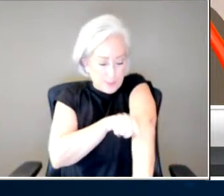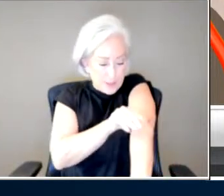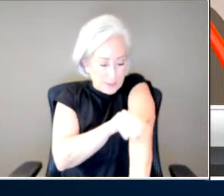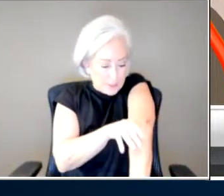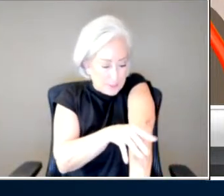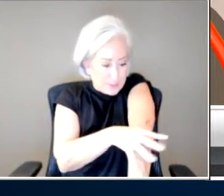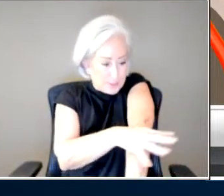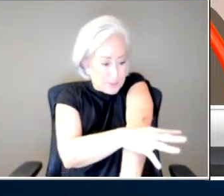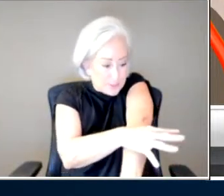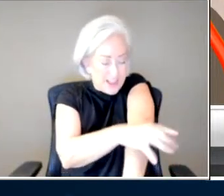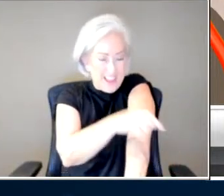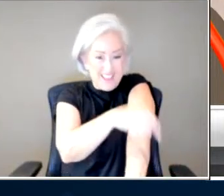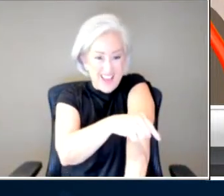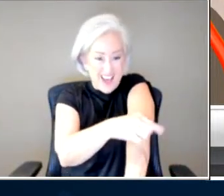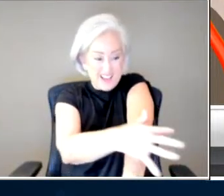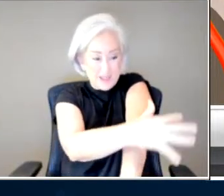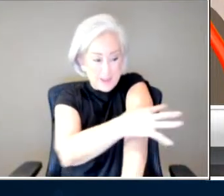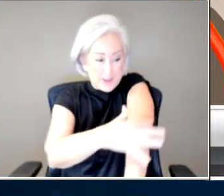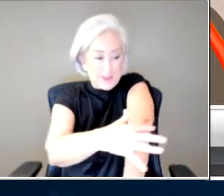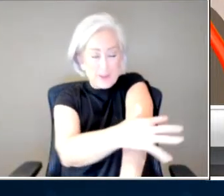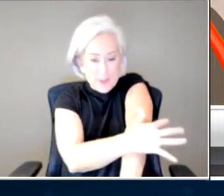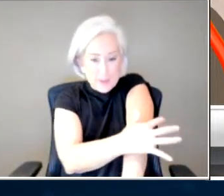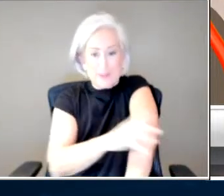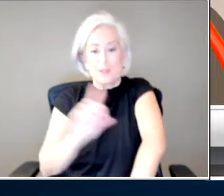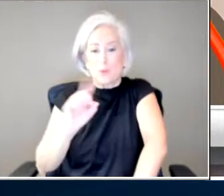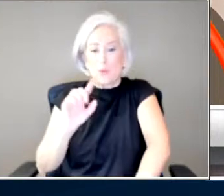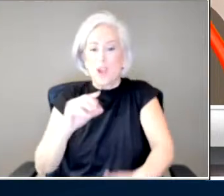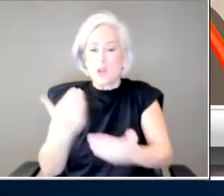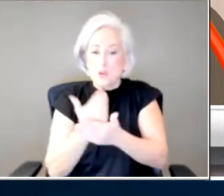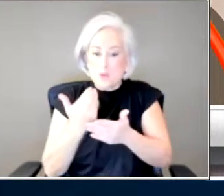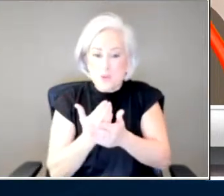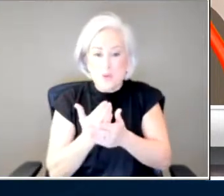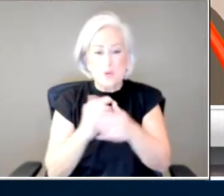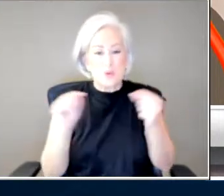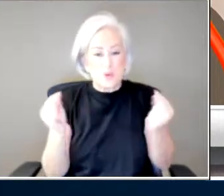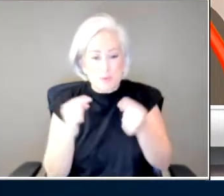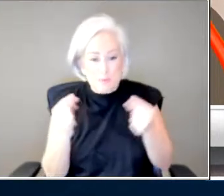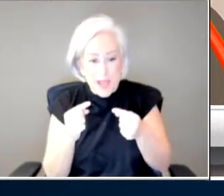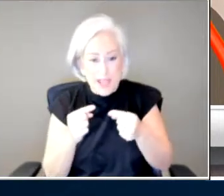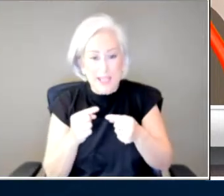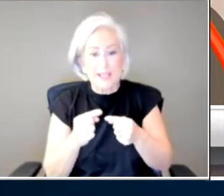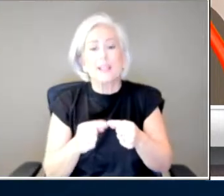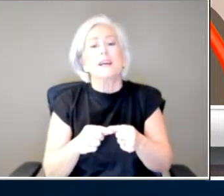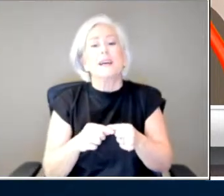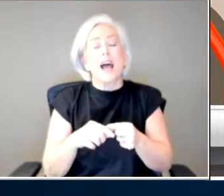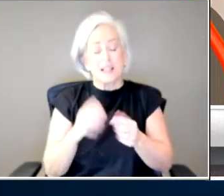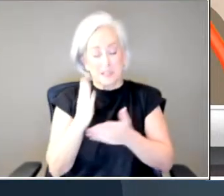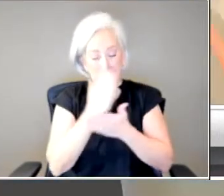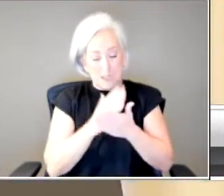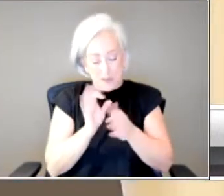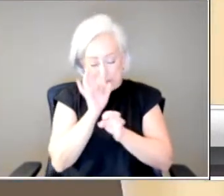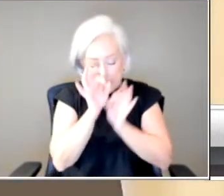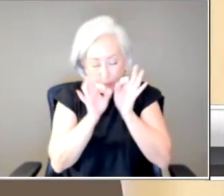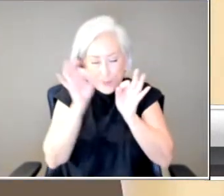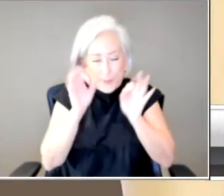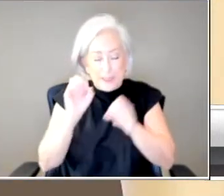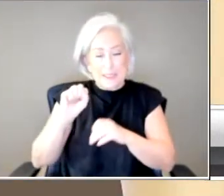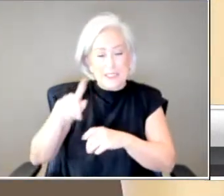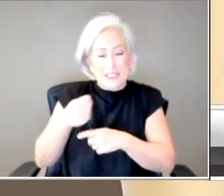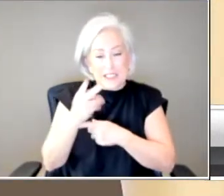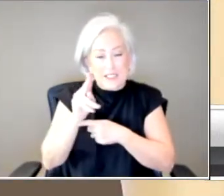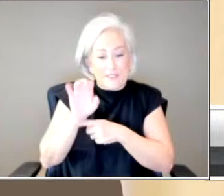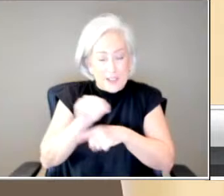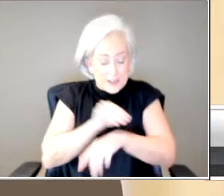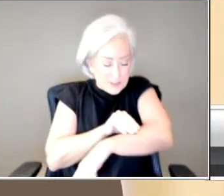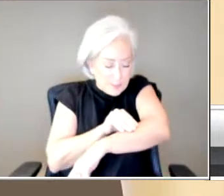of osteoarthritis, and we deploy some little tiny microscopic spheres to plug up those abnormal blood vessels. So it's called GAE.